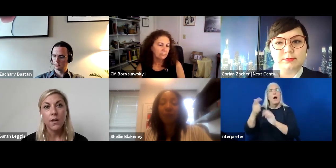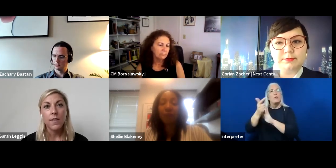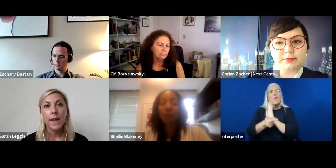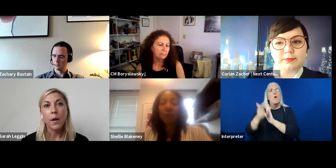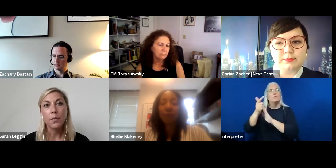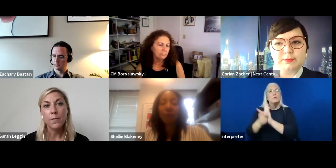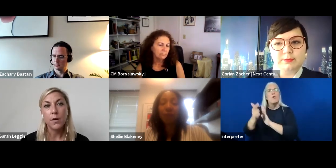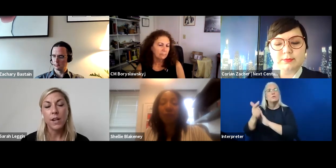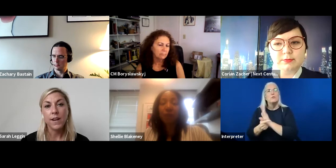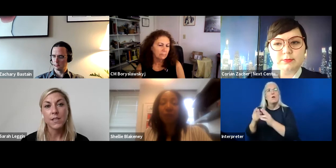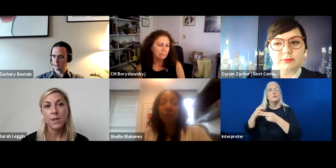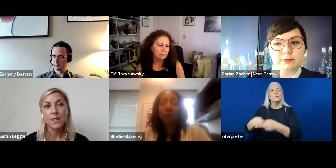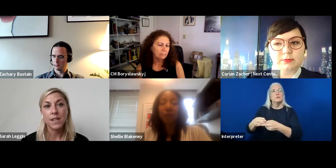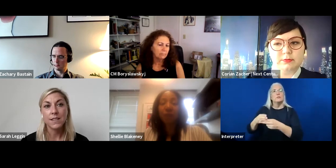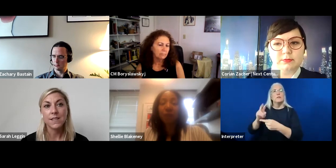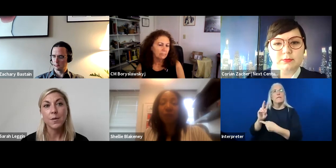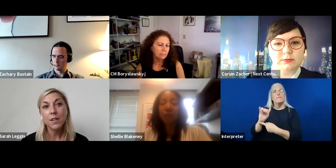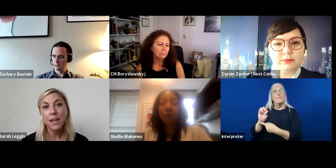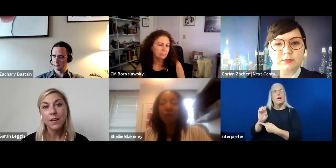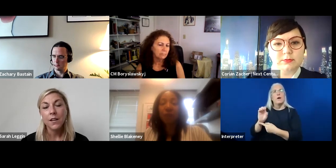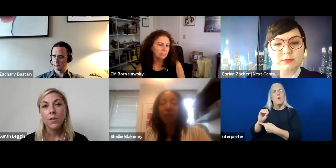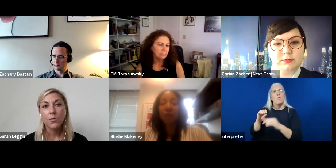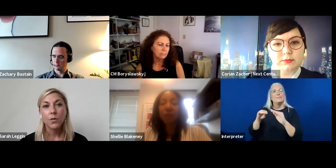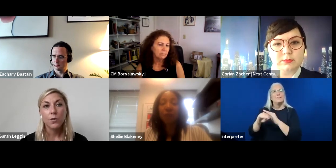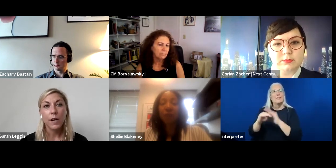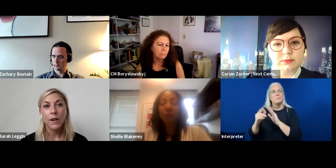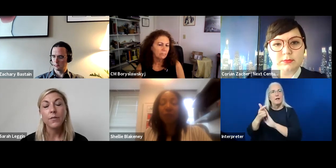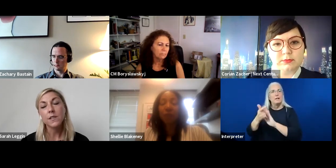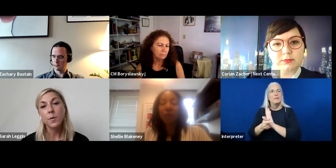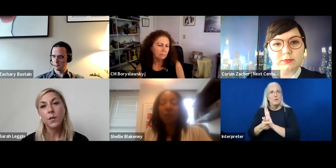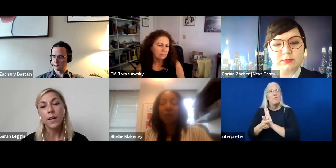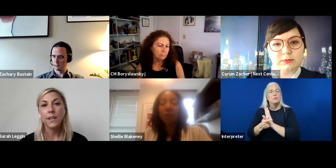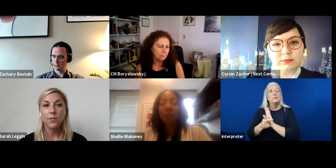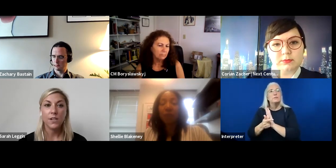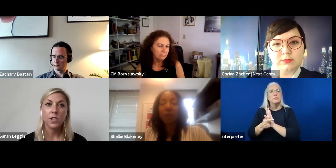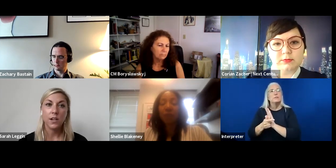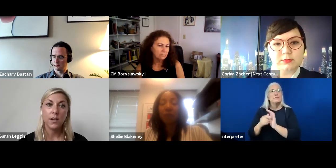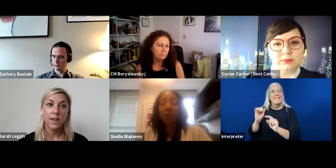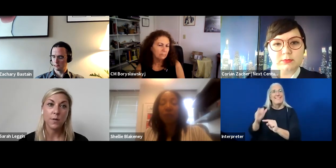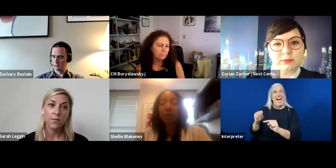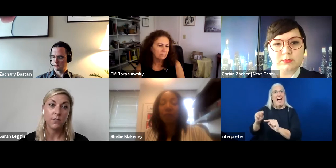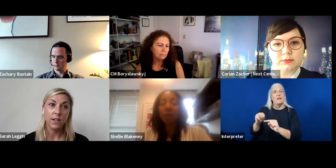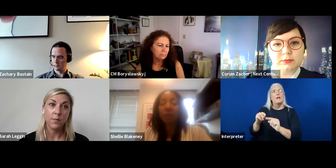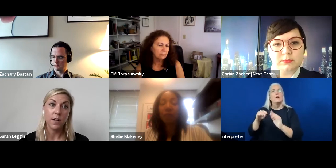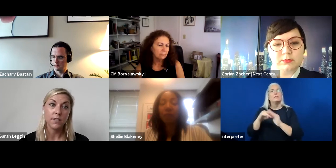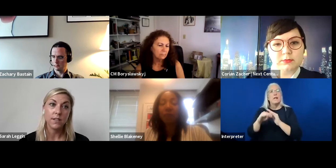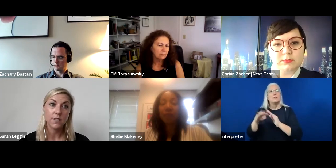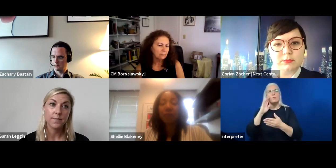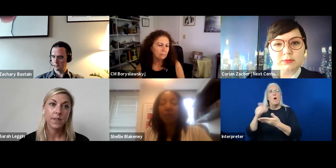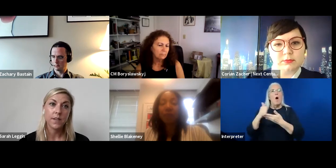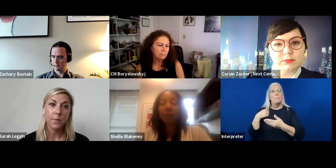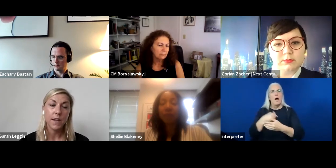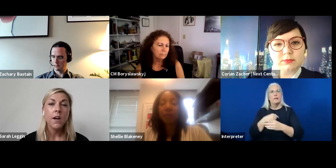with, that help promote advancements in accessibility through flexible and innovation and investment-friendly